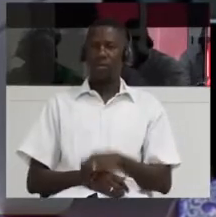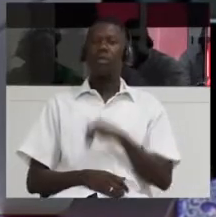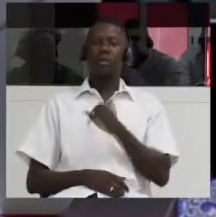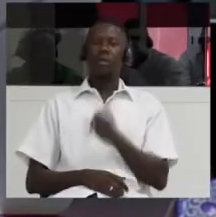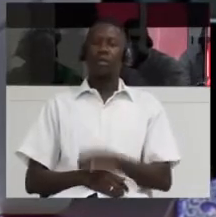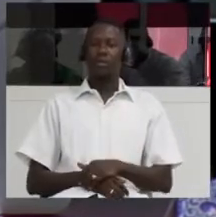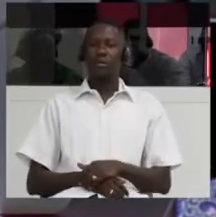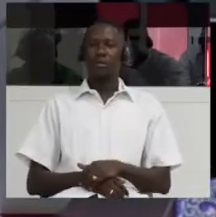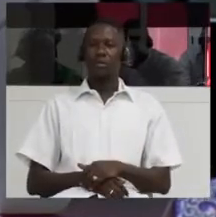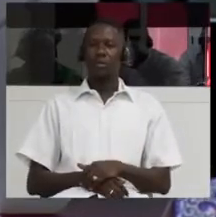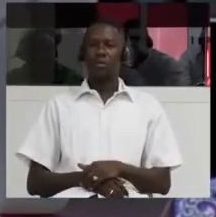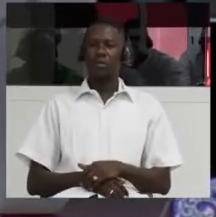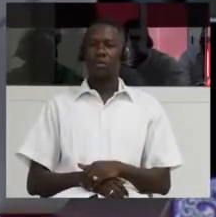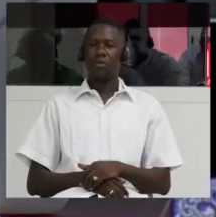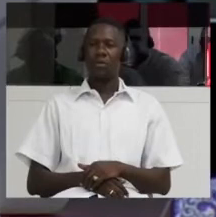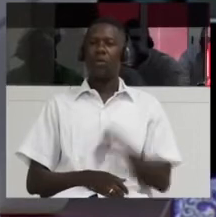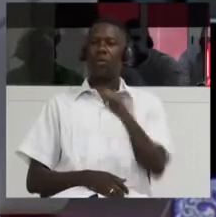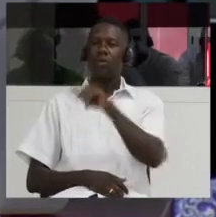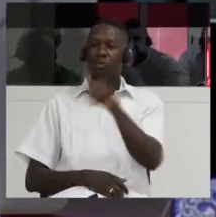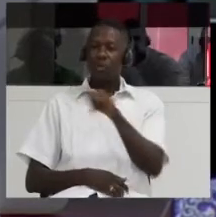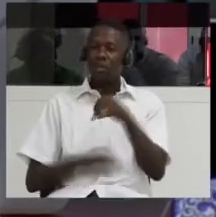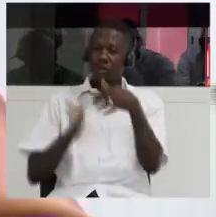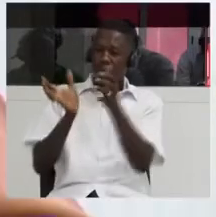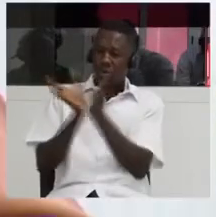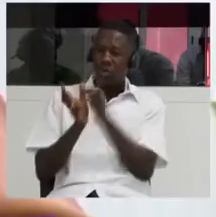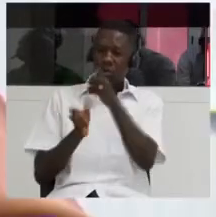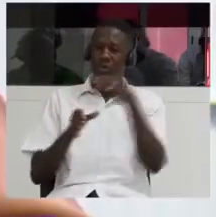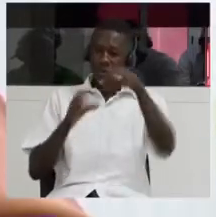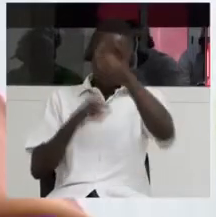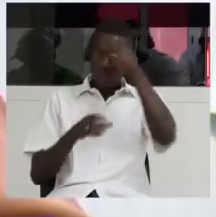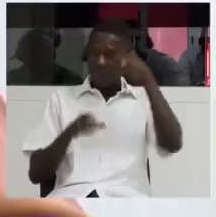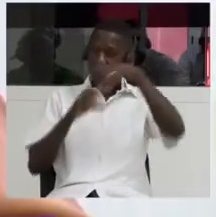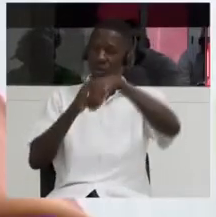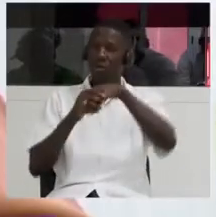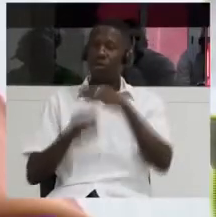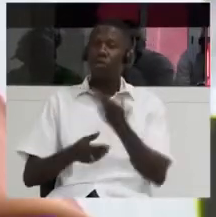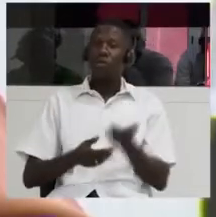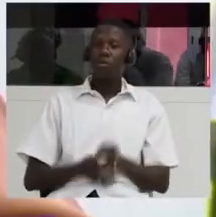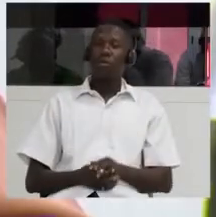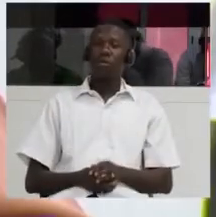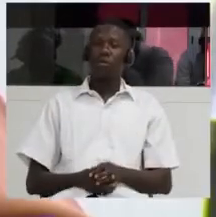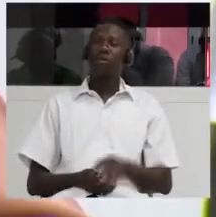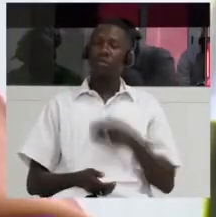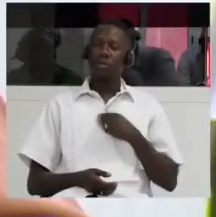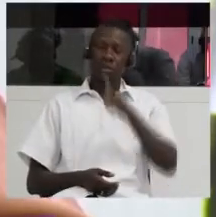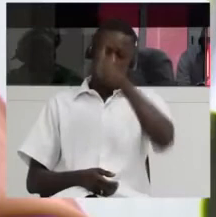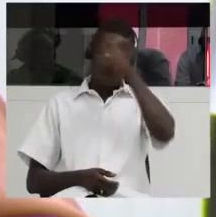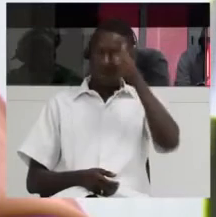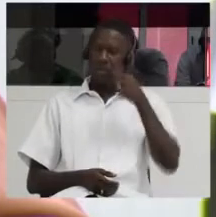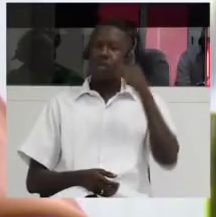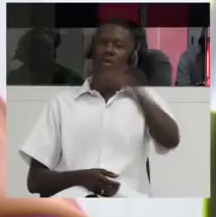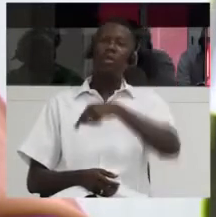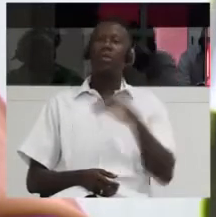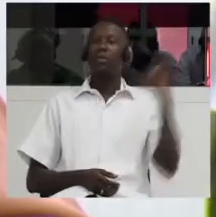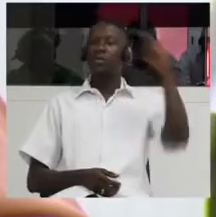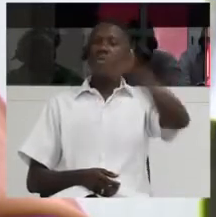company were you assigned to? I was assigned at Yundum Barracks. The company then